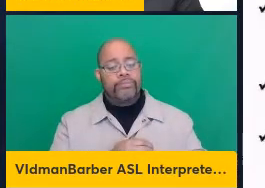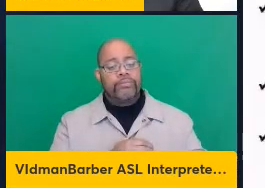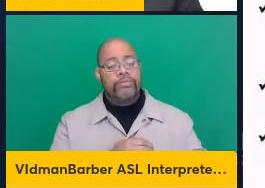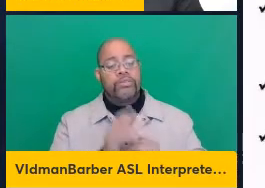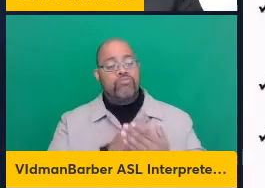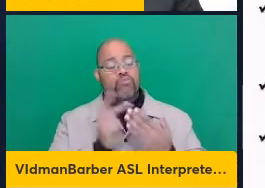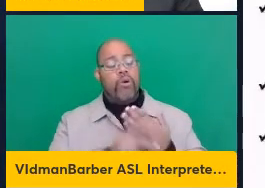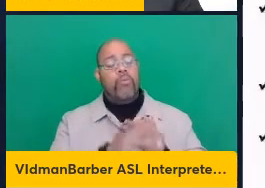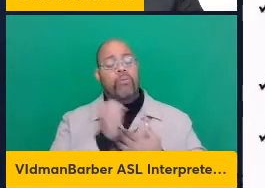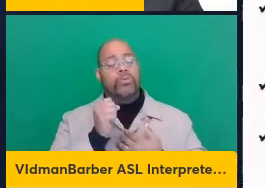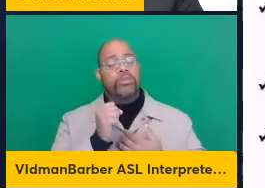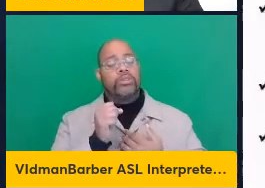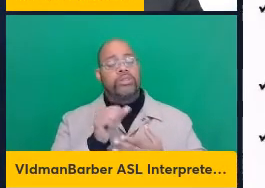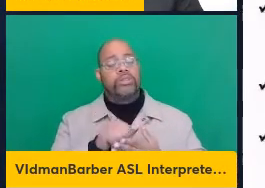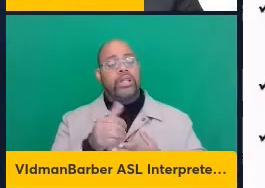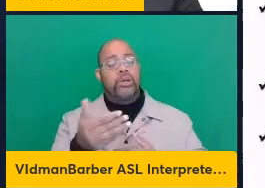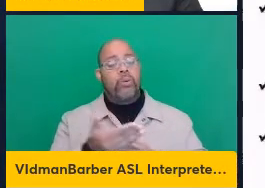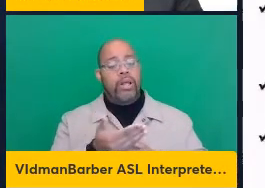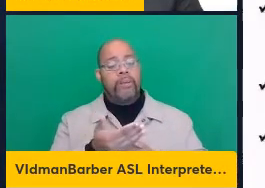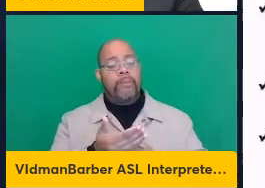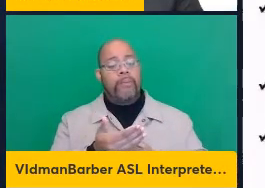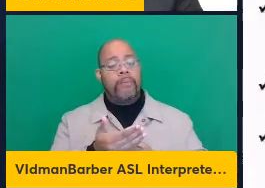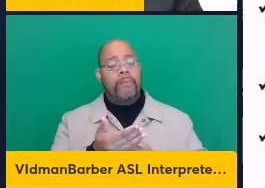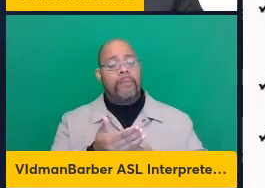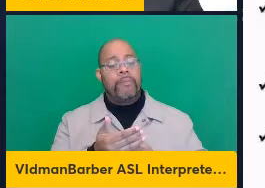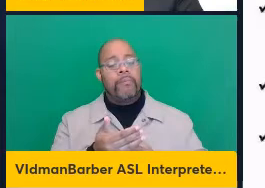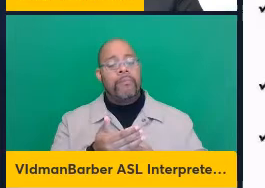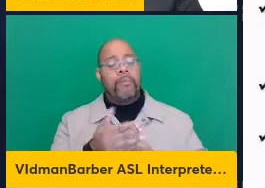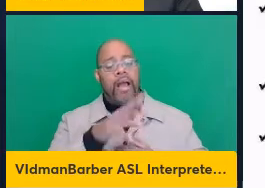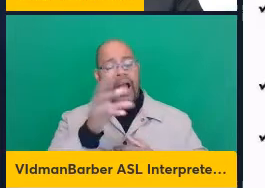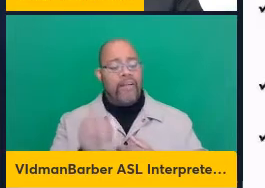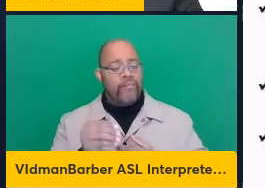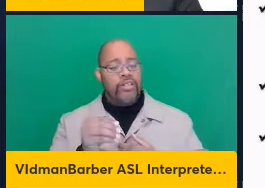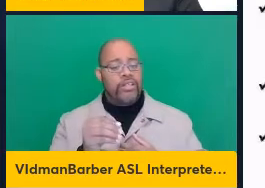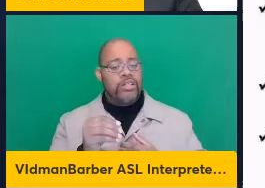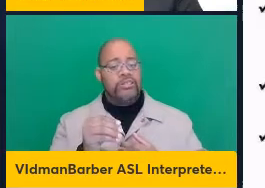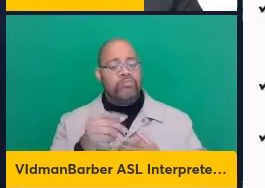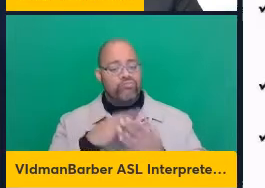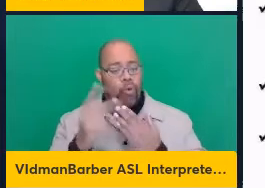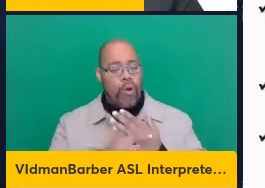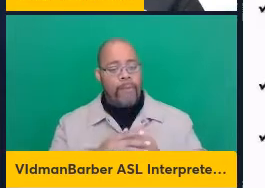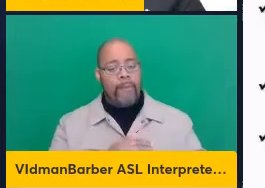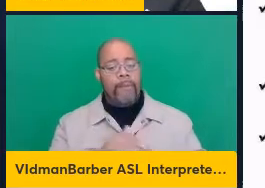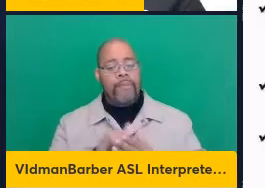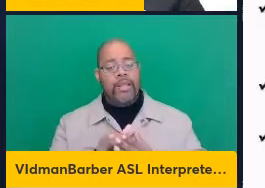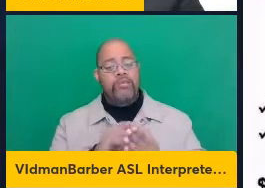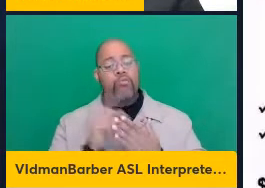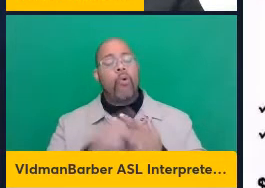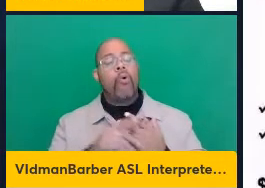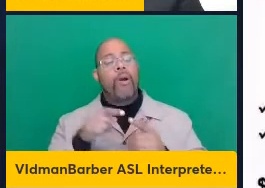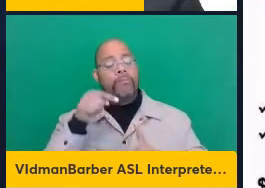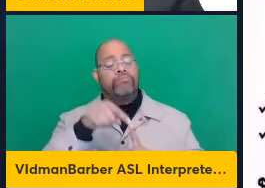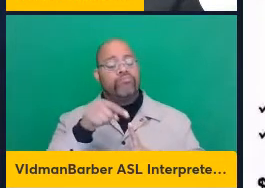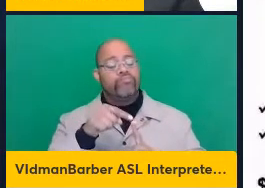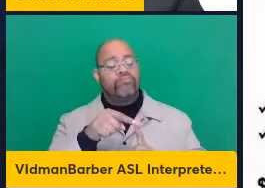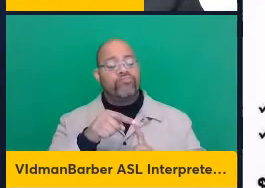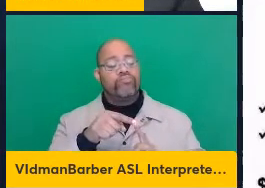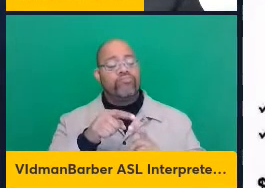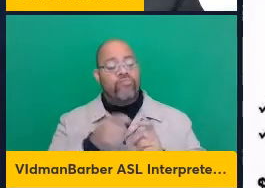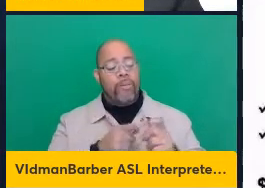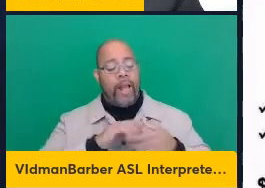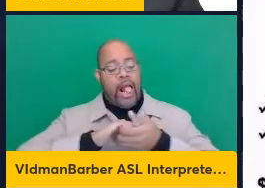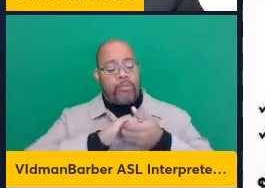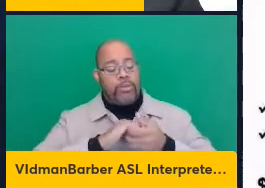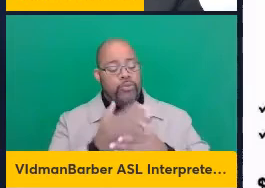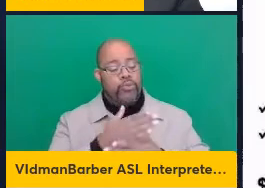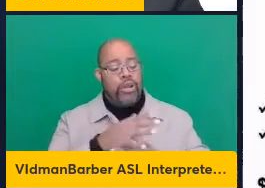initiative was the Welcome Deltas Africa initiative. This is an initiative that was born out of a collaboration